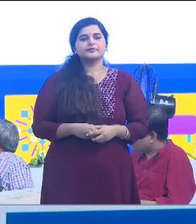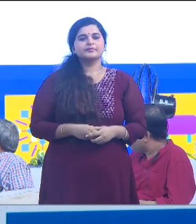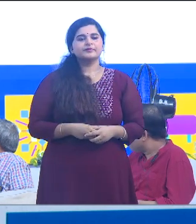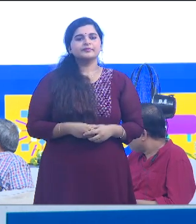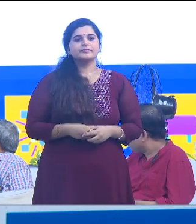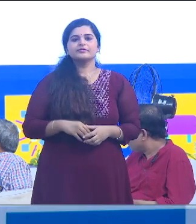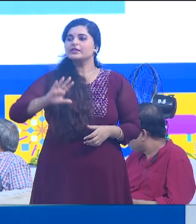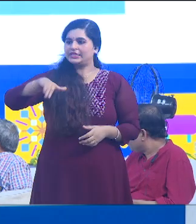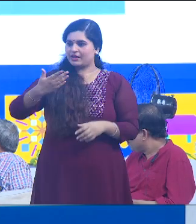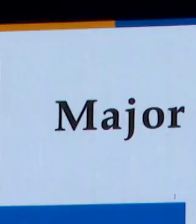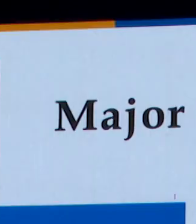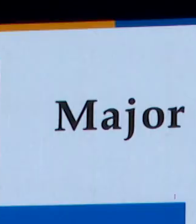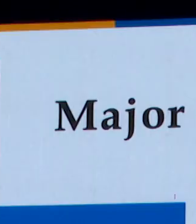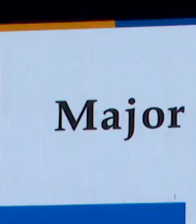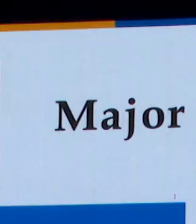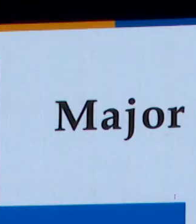Next.